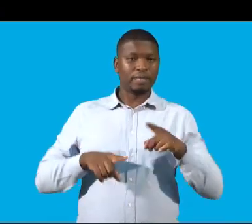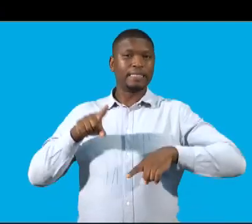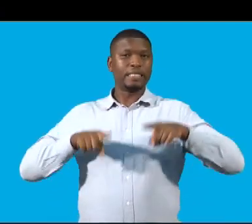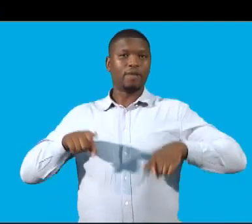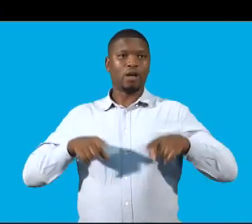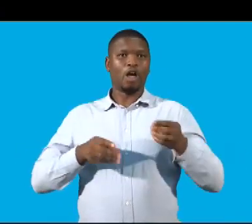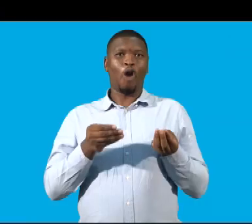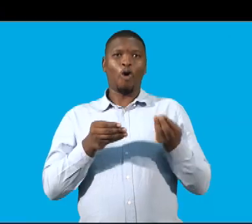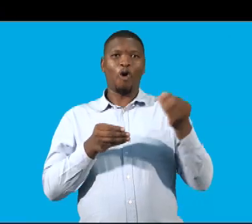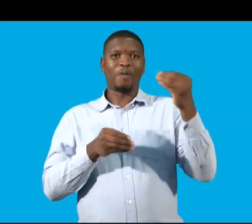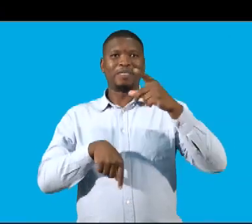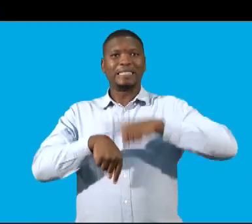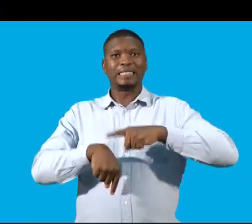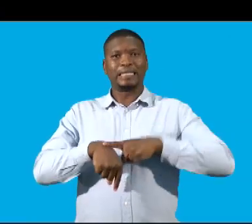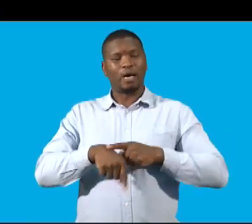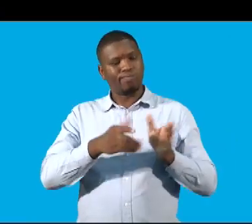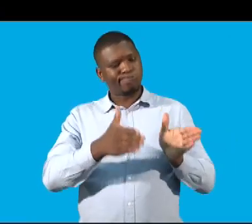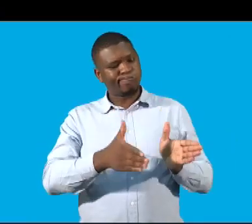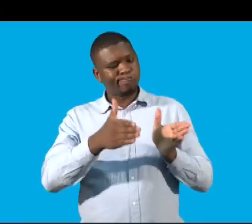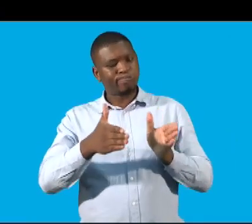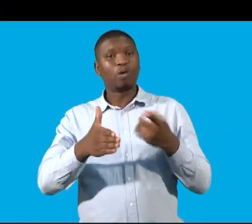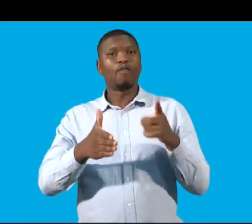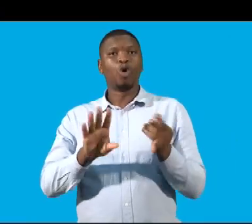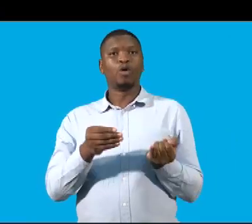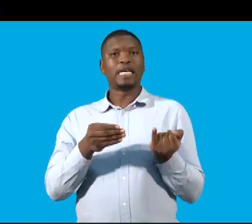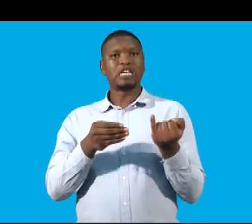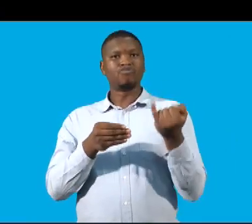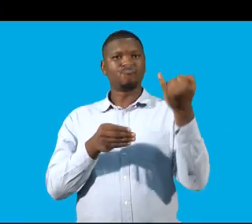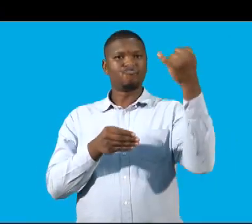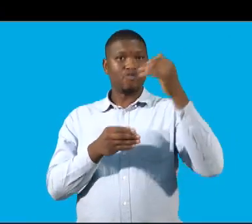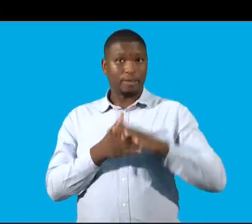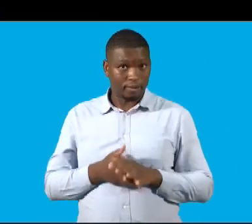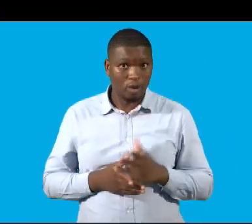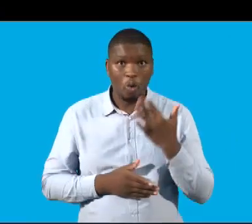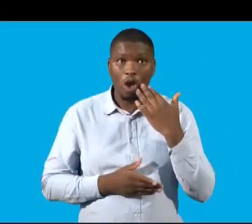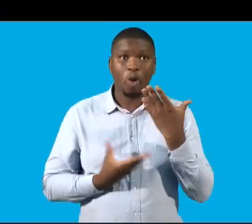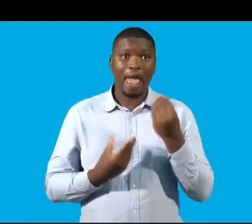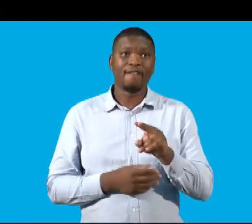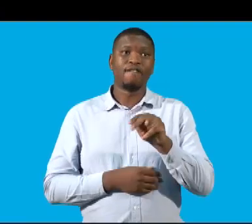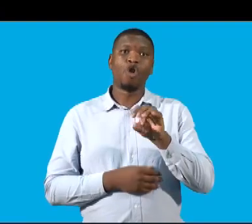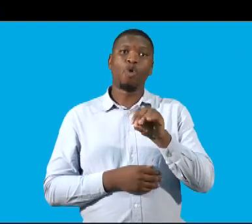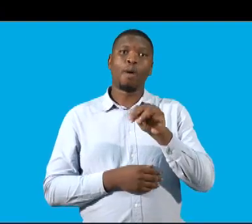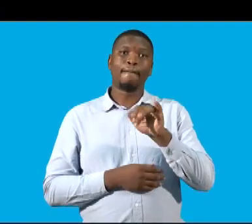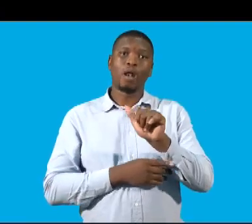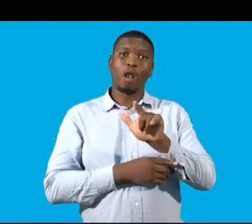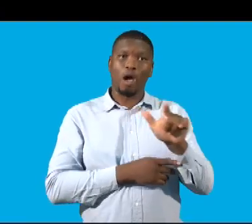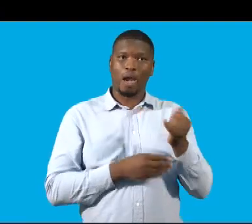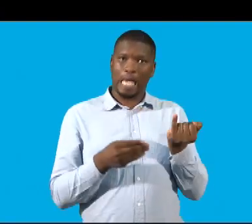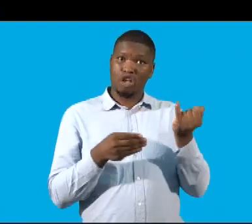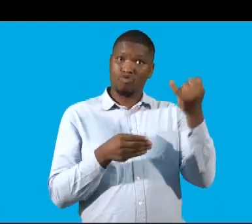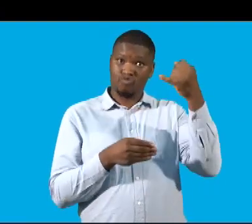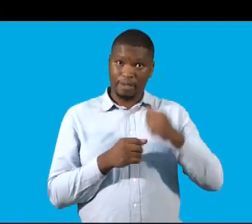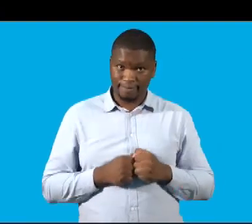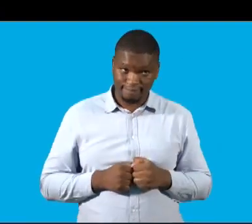different compounding periods on the effective interest when given the nominal interest,